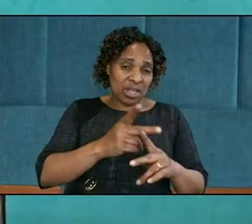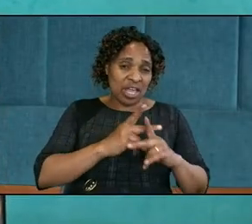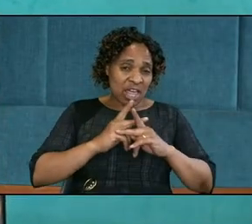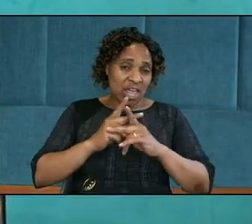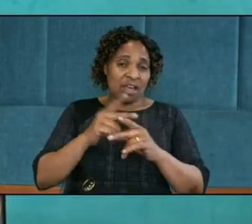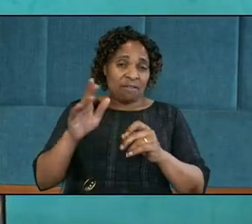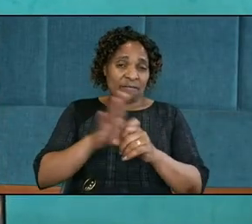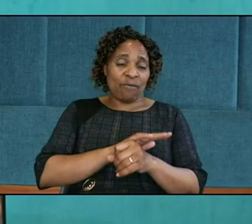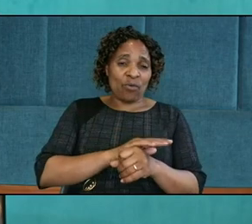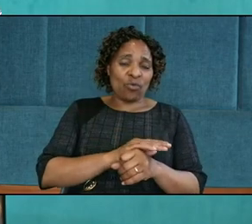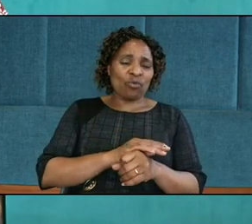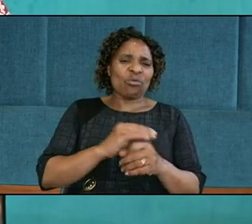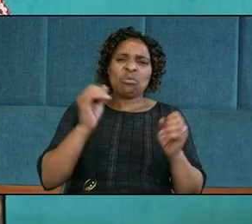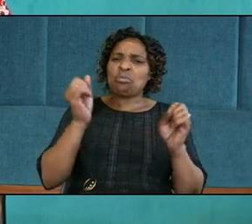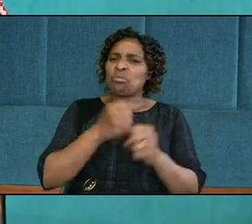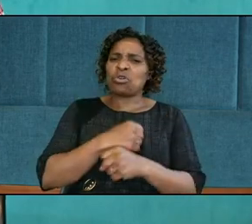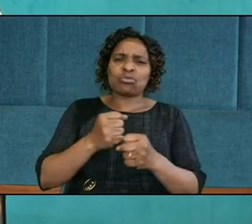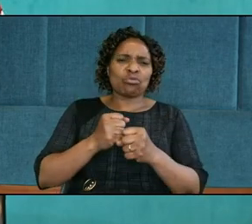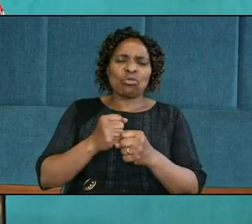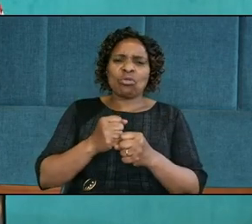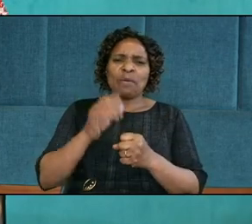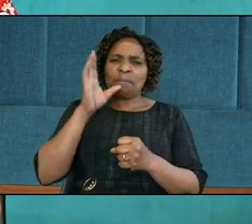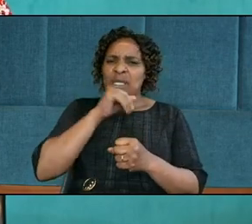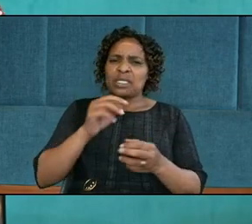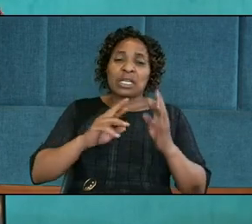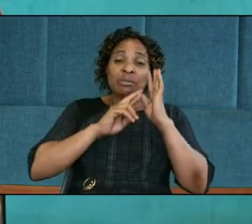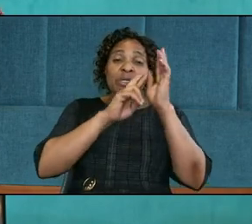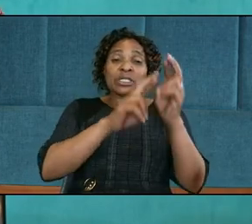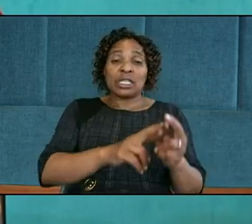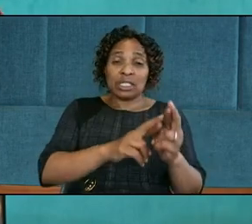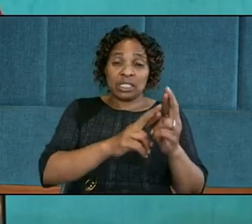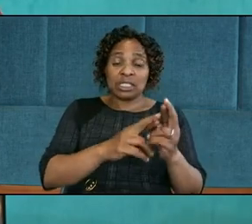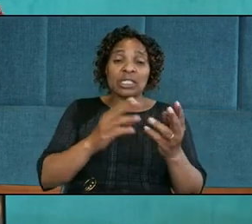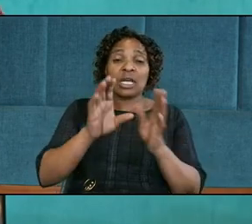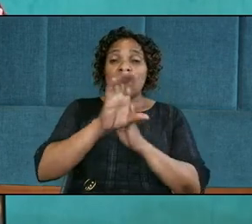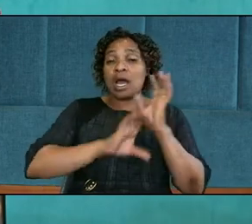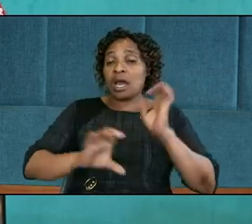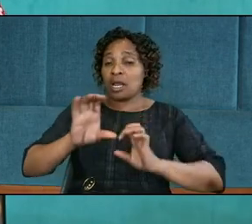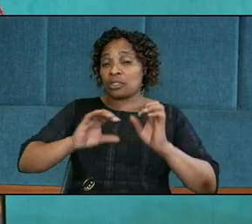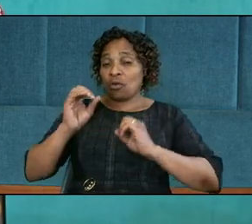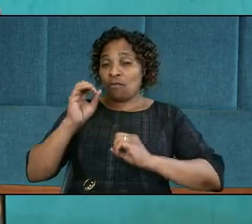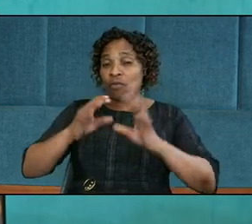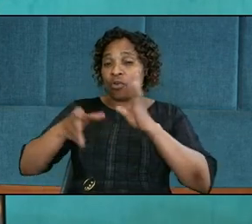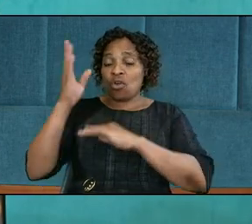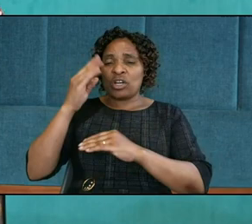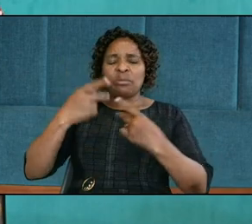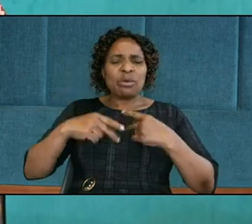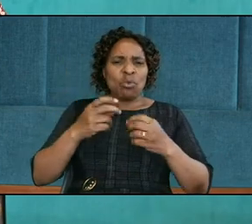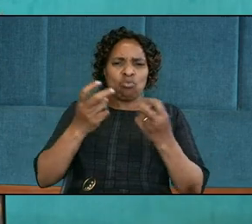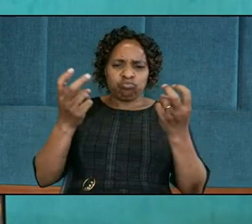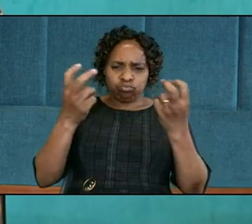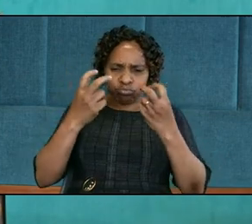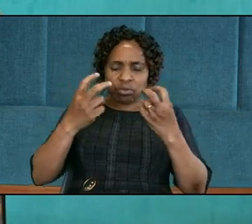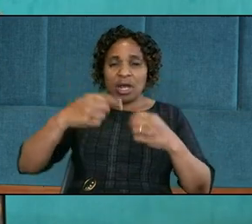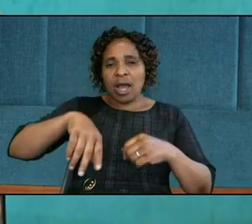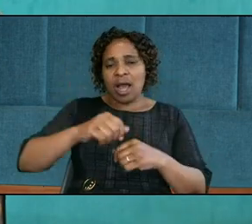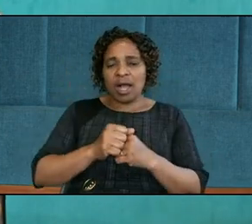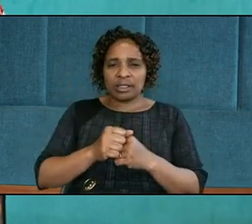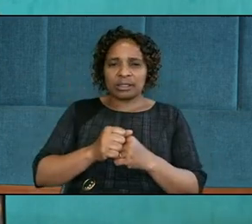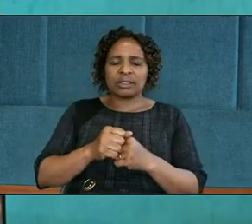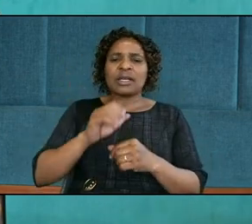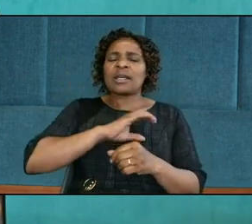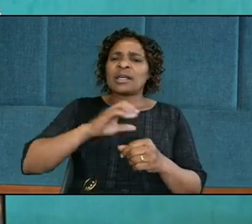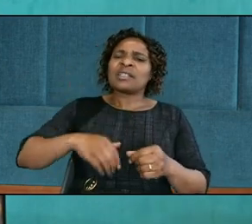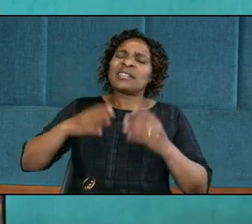to see that, you know, we don't misrepresent the character of God, you know. Because people are looking at us and we are confessed Christians, you know. You